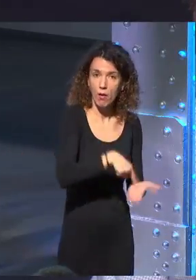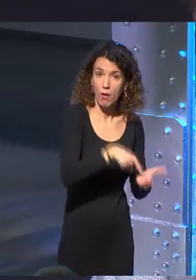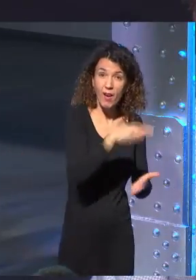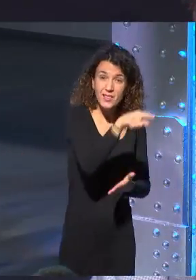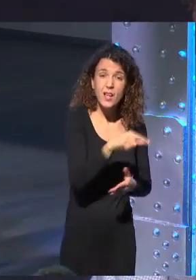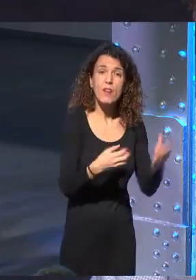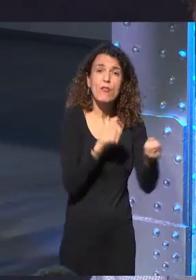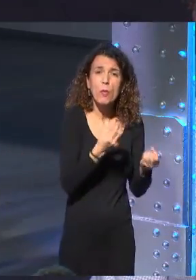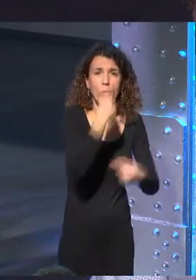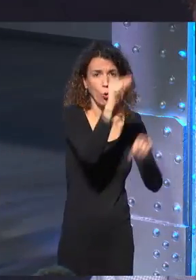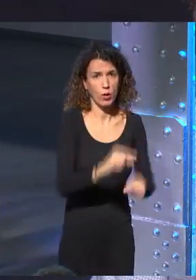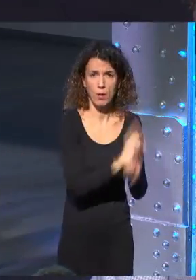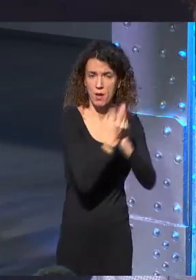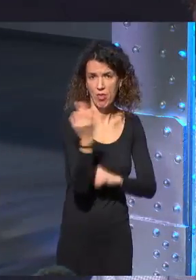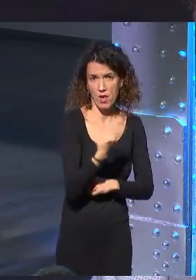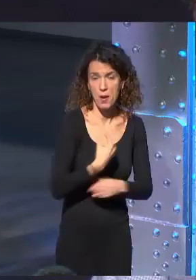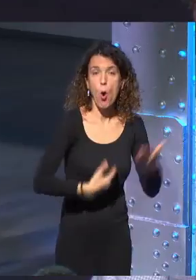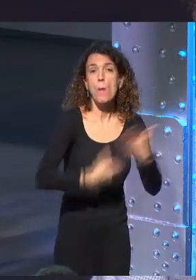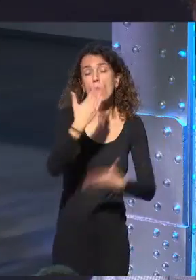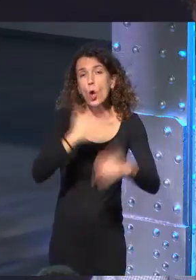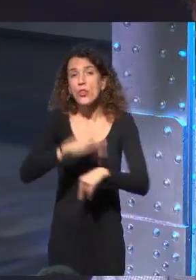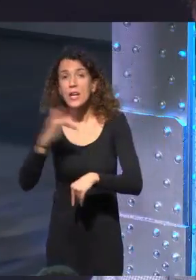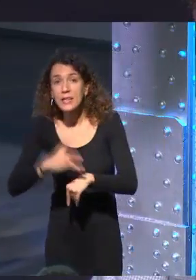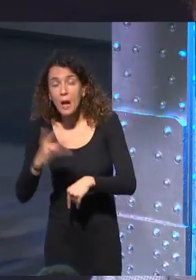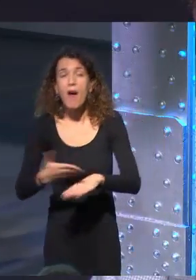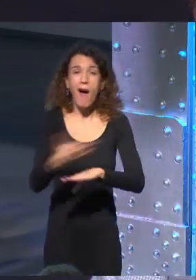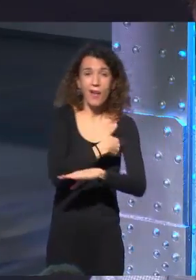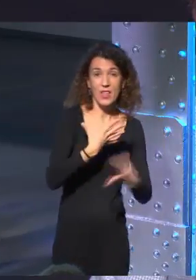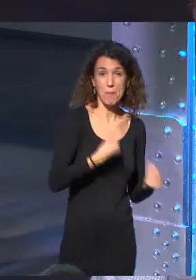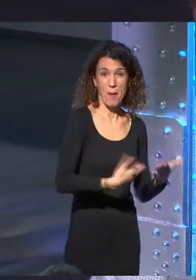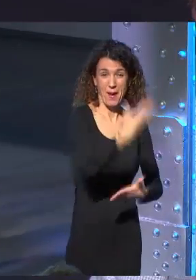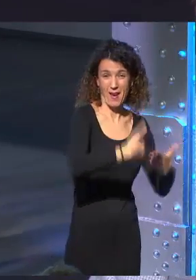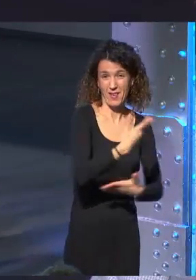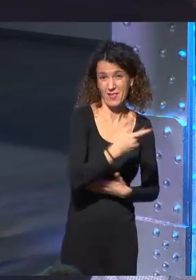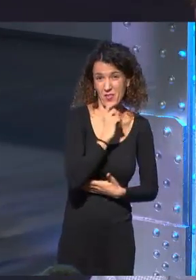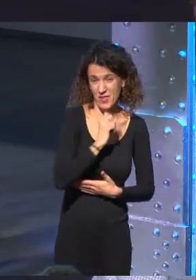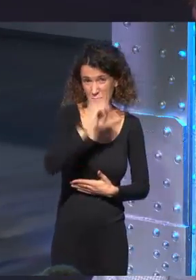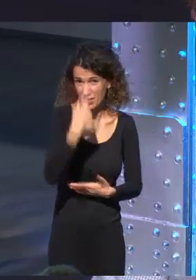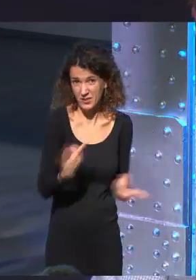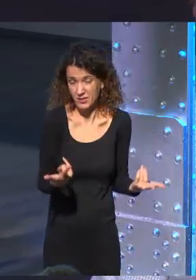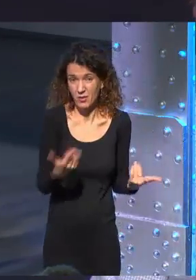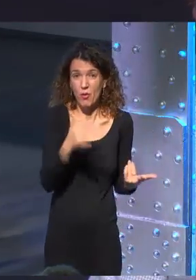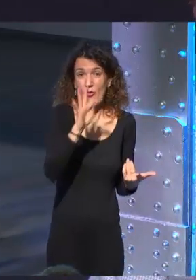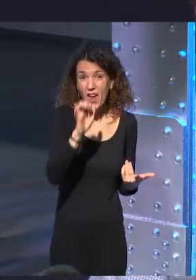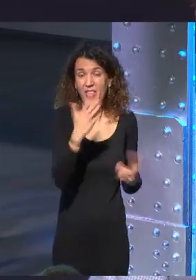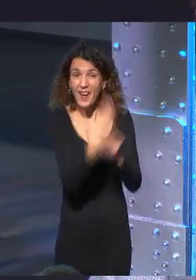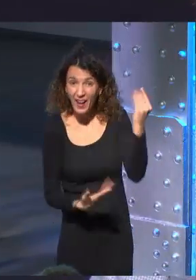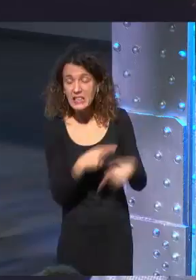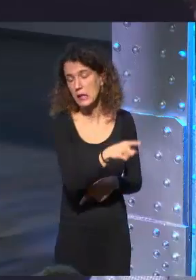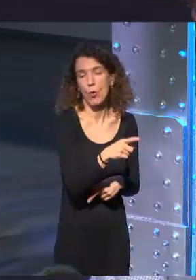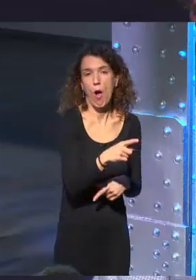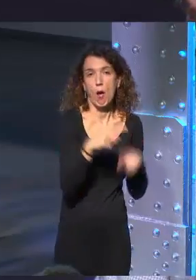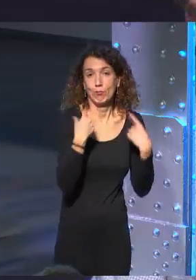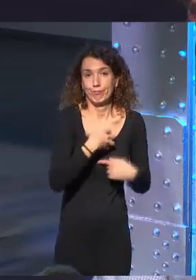can ask the newspaper to correct that information in 2 days' time. It's much easier when we were speaking about digital newspapers, because when they were